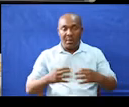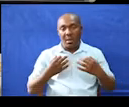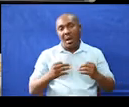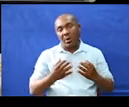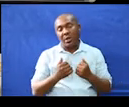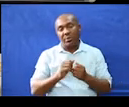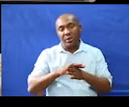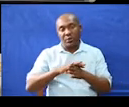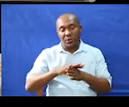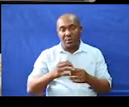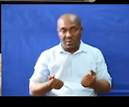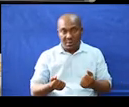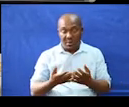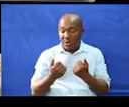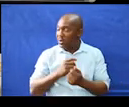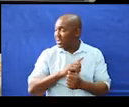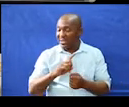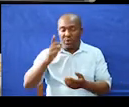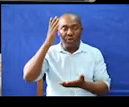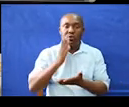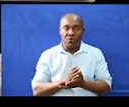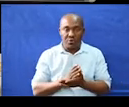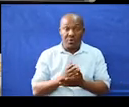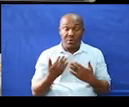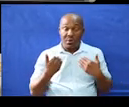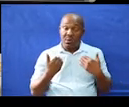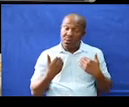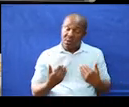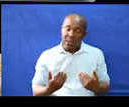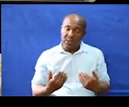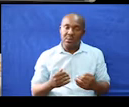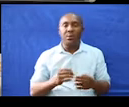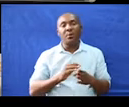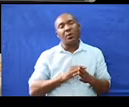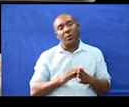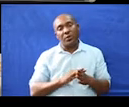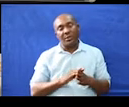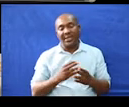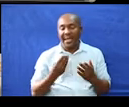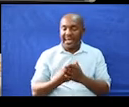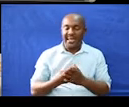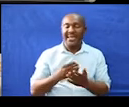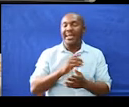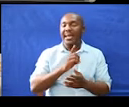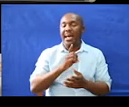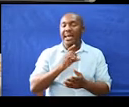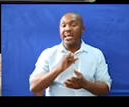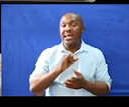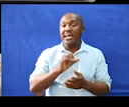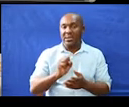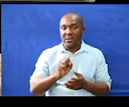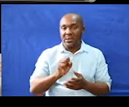elaborated because it is not true that the use and disuse may lead some